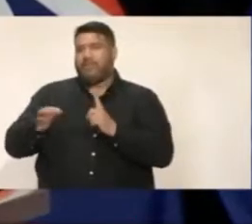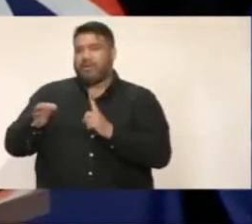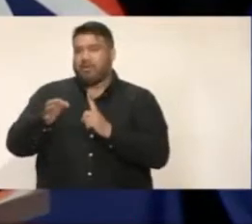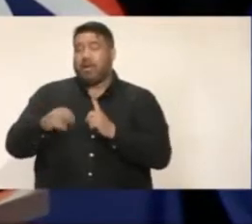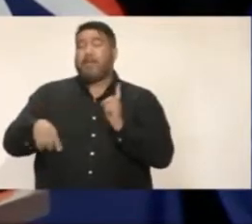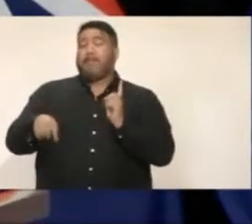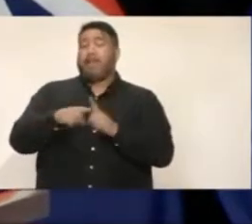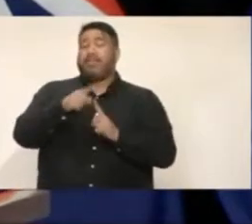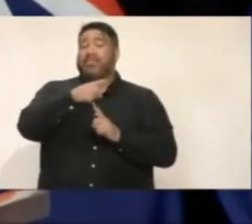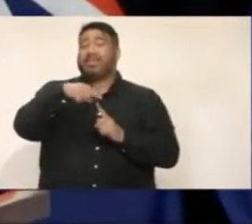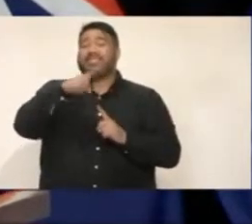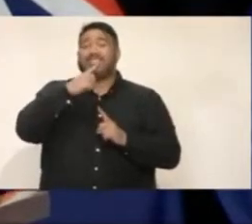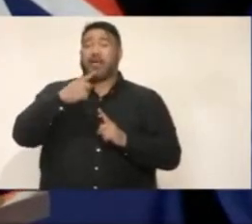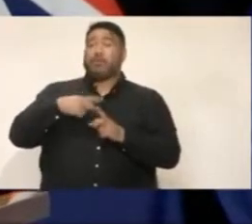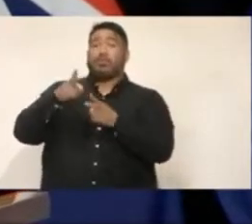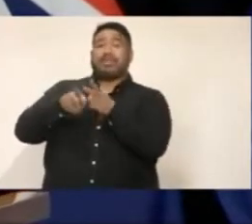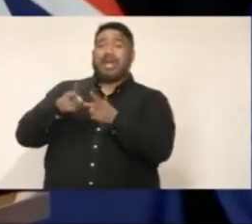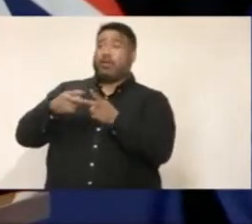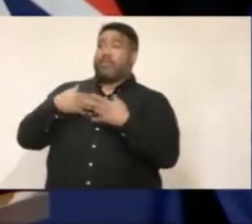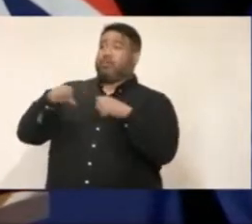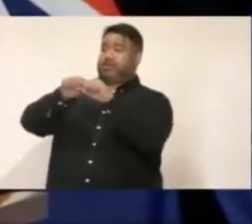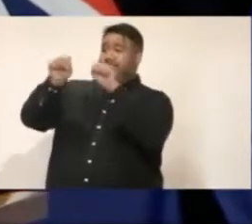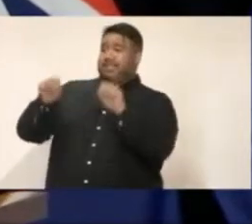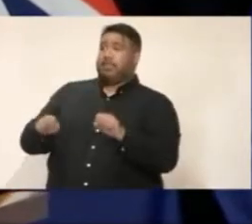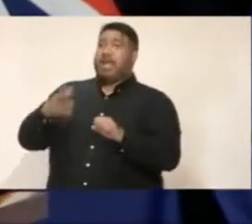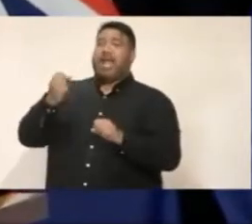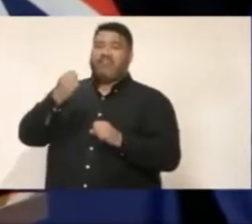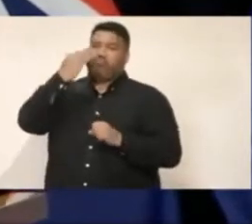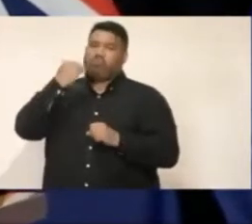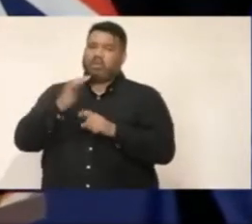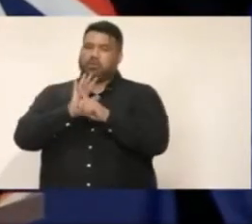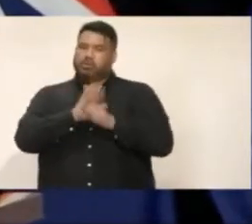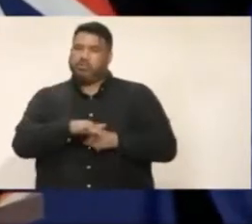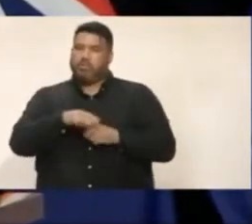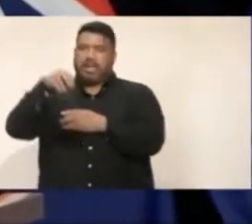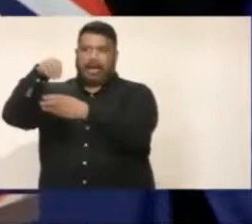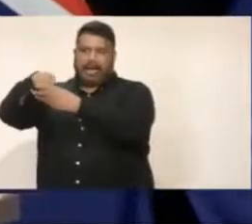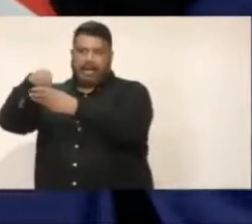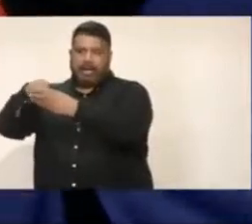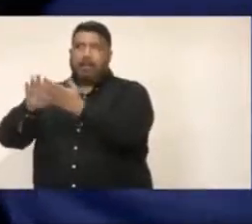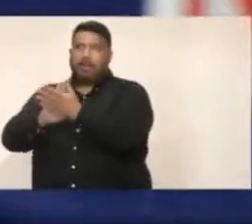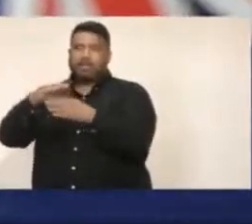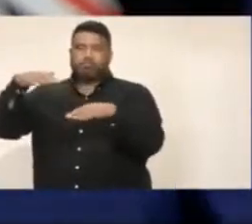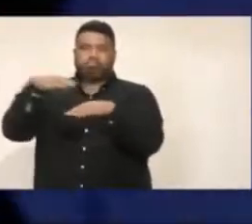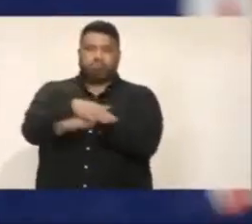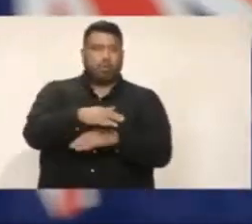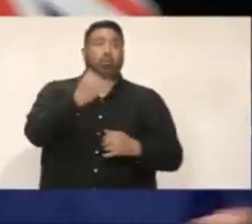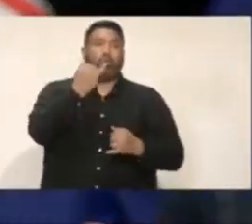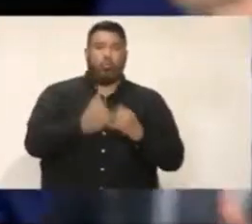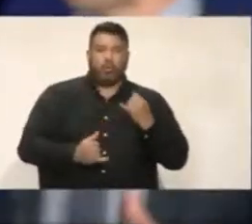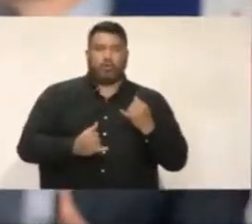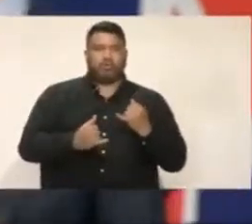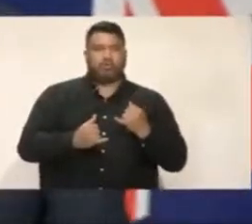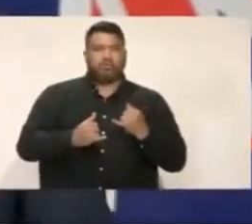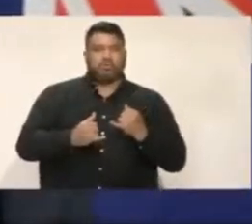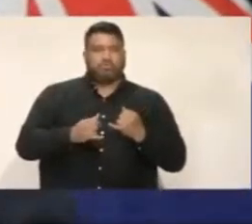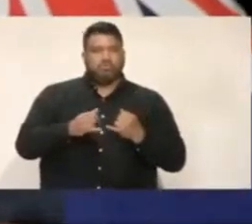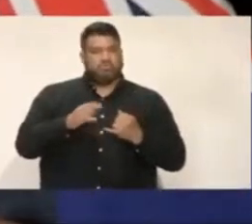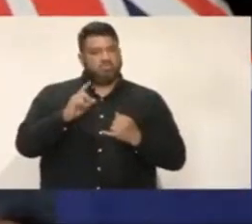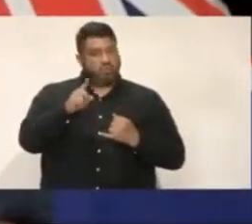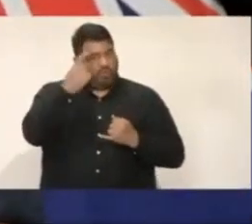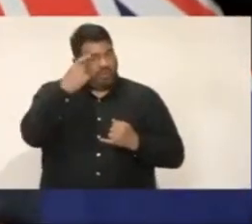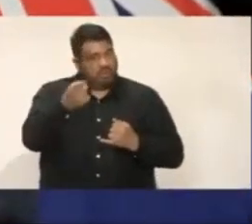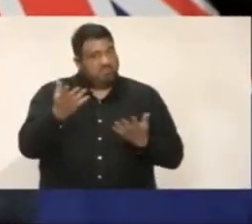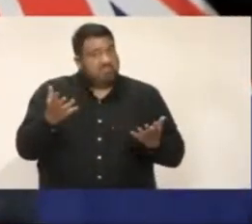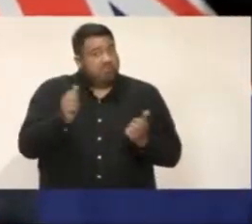exacerbated by racism within the healthcare system. Is that a fair characterisation? Well, I think they're two very closely related